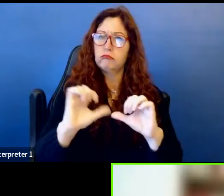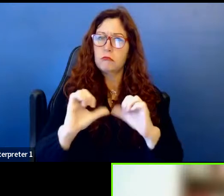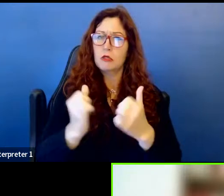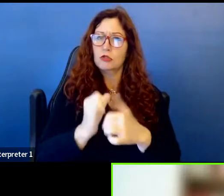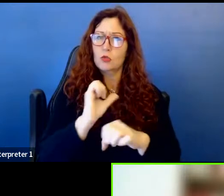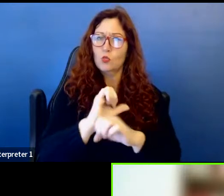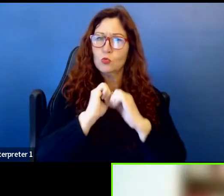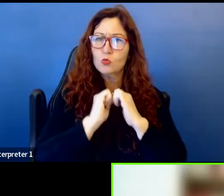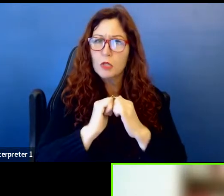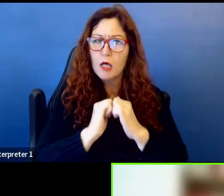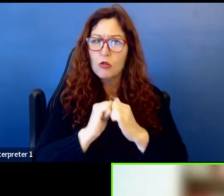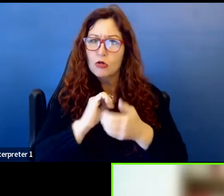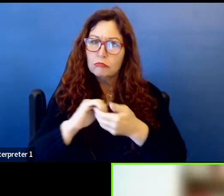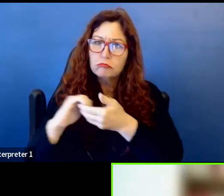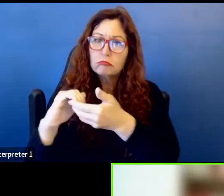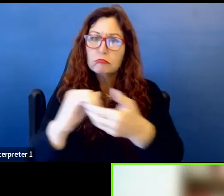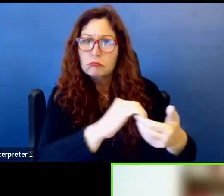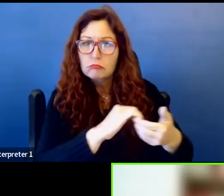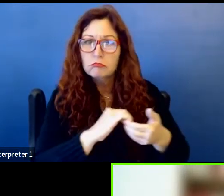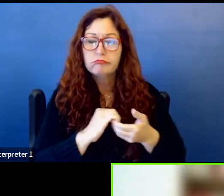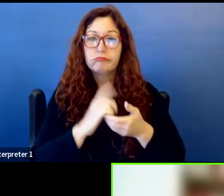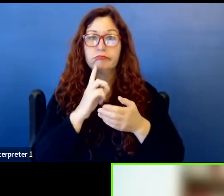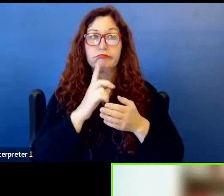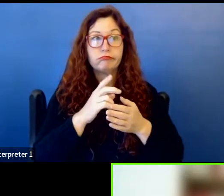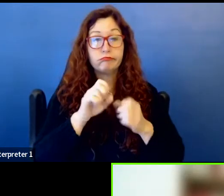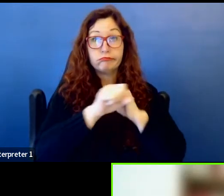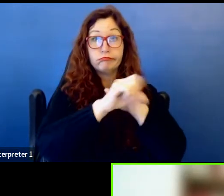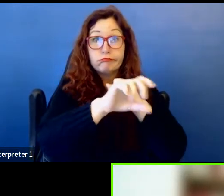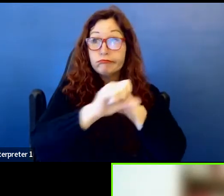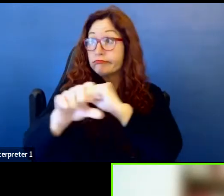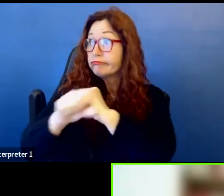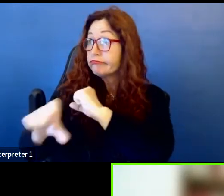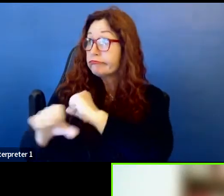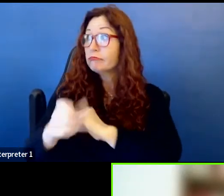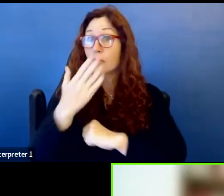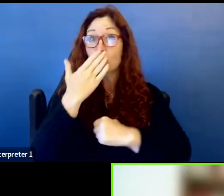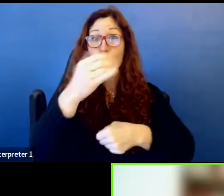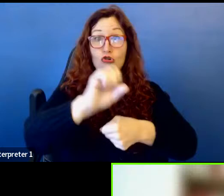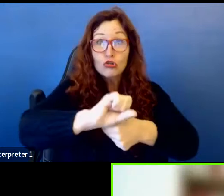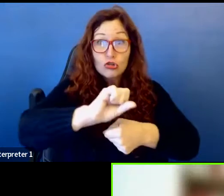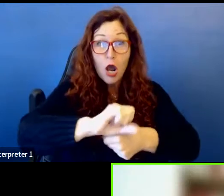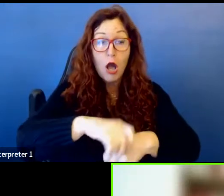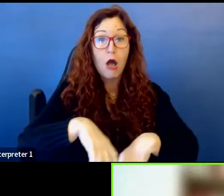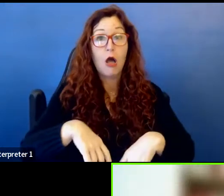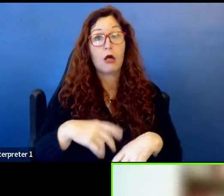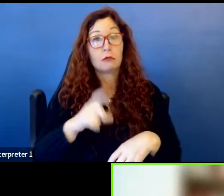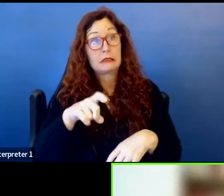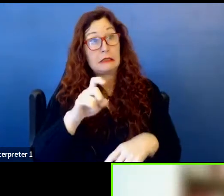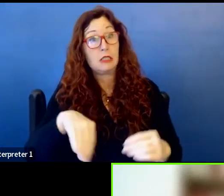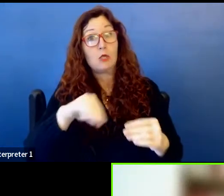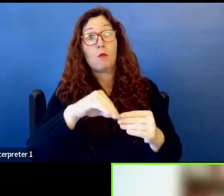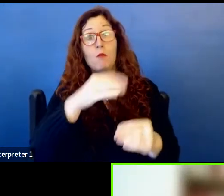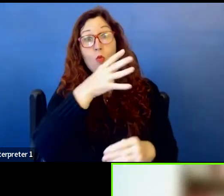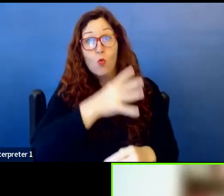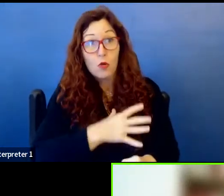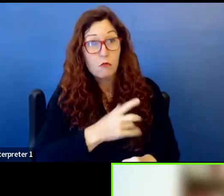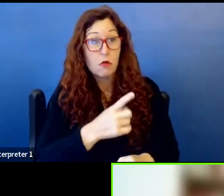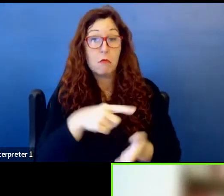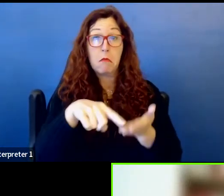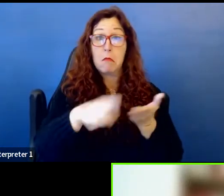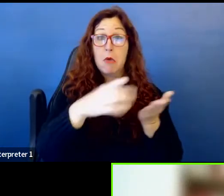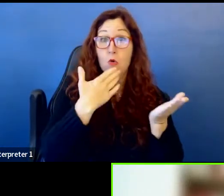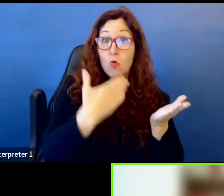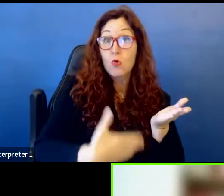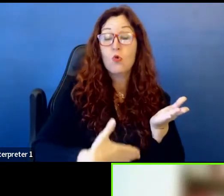of occupations which are well paid and where women are underrepresented can help um the the